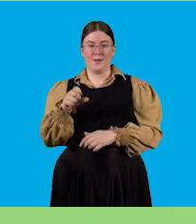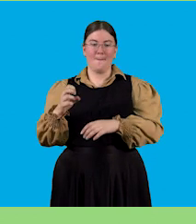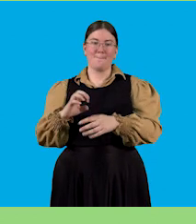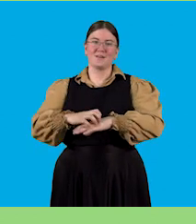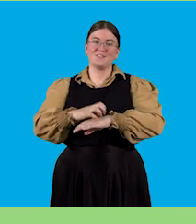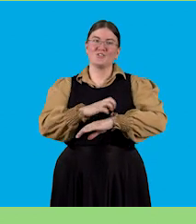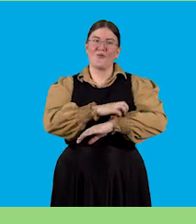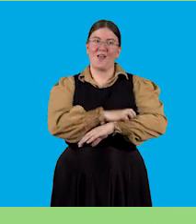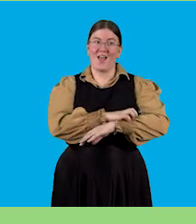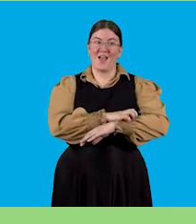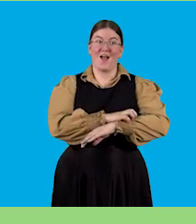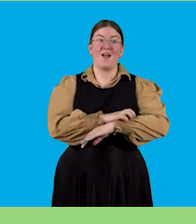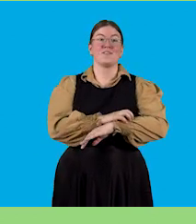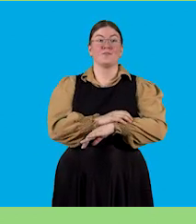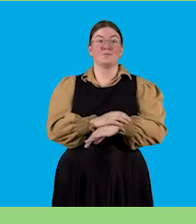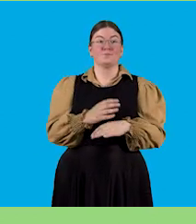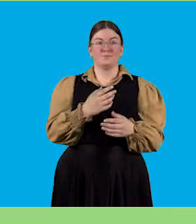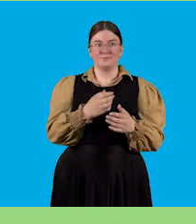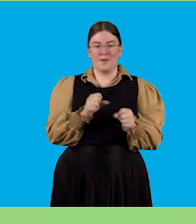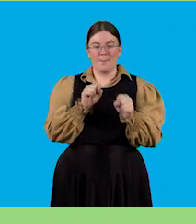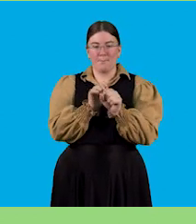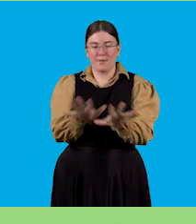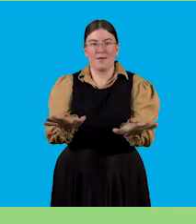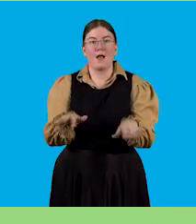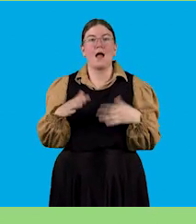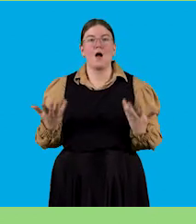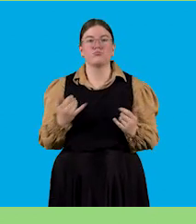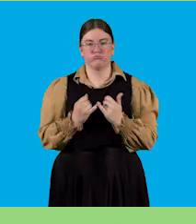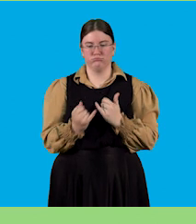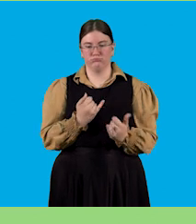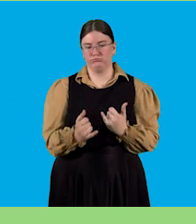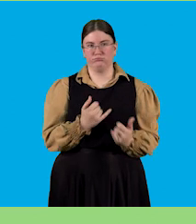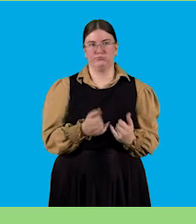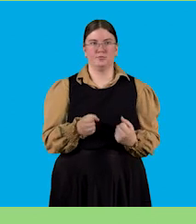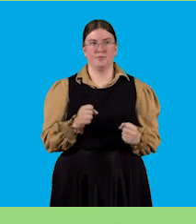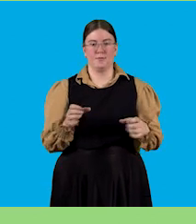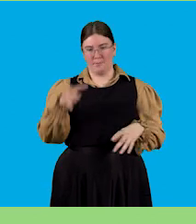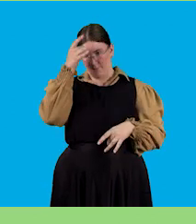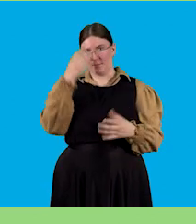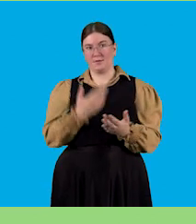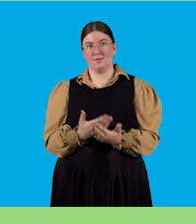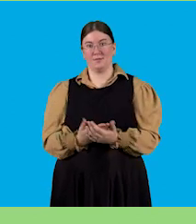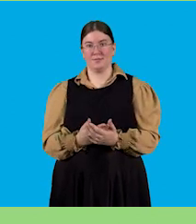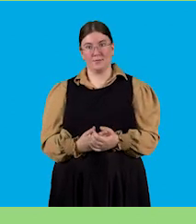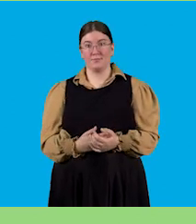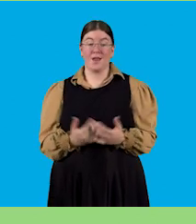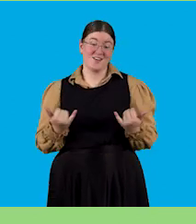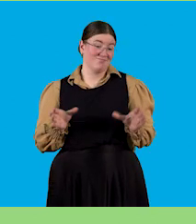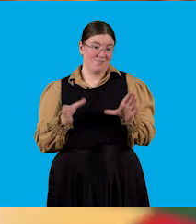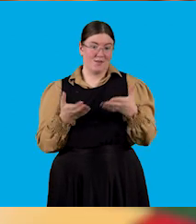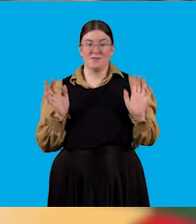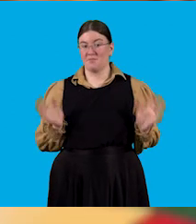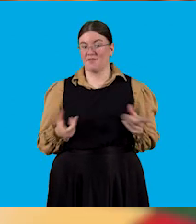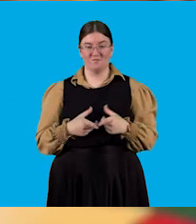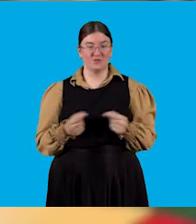partners, and it is transferred during sexual intercourse. That